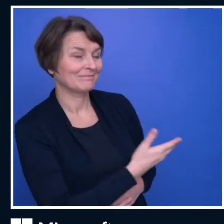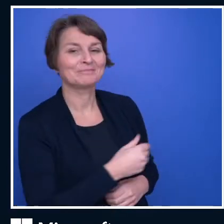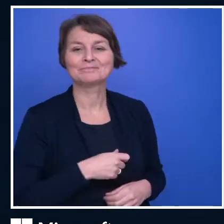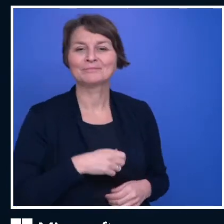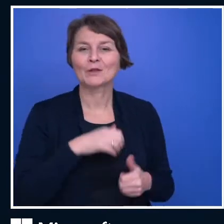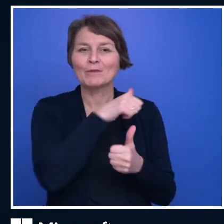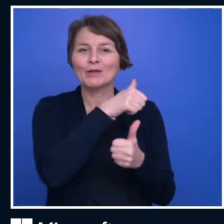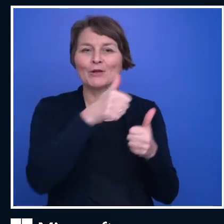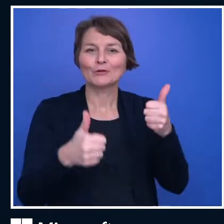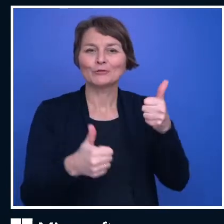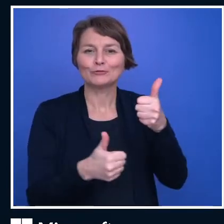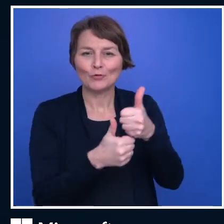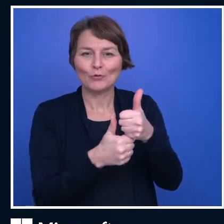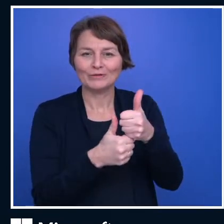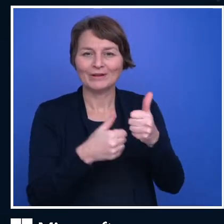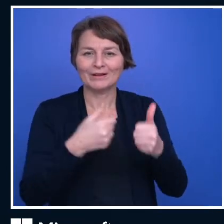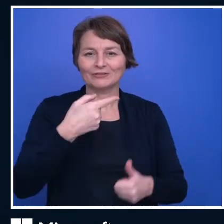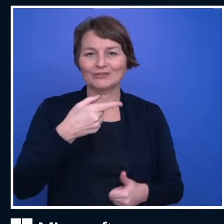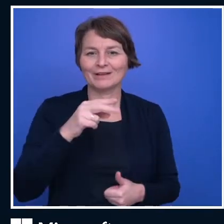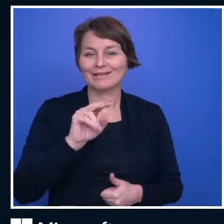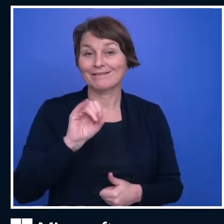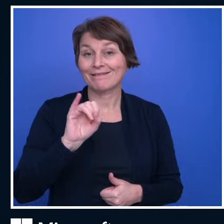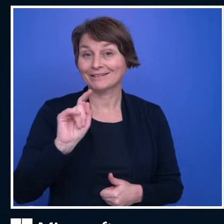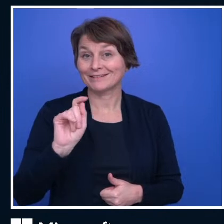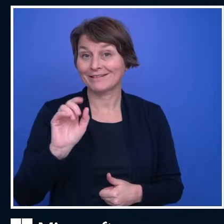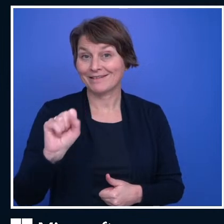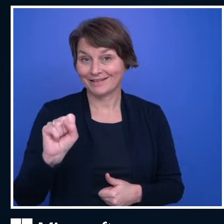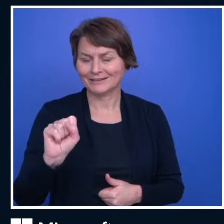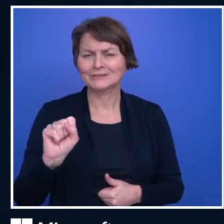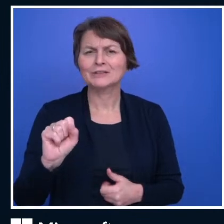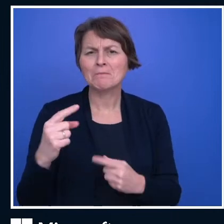year student. I've been a Microsoft Student Ambassador